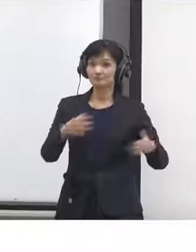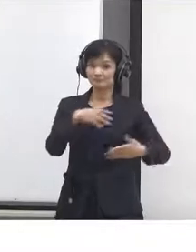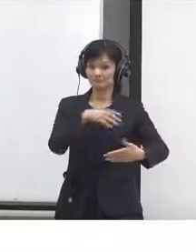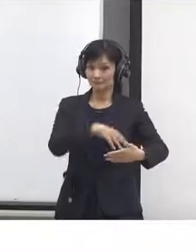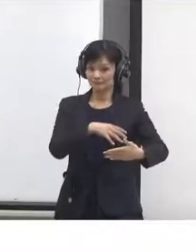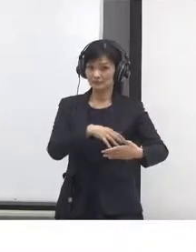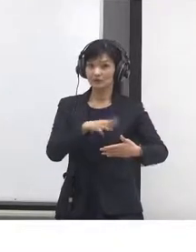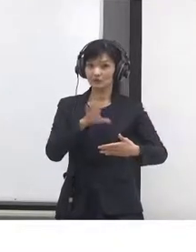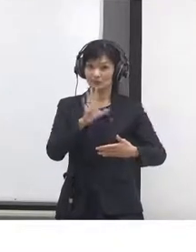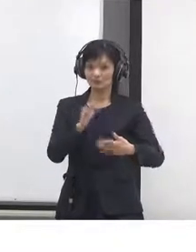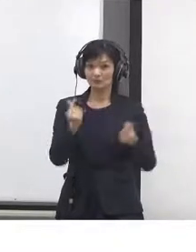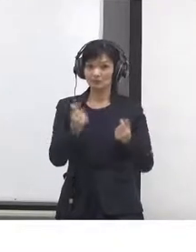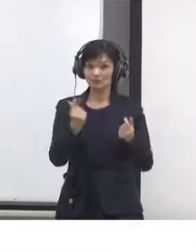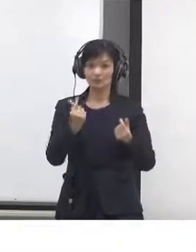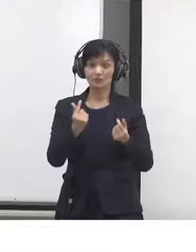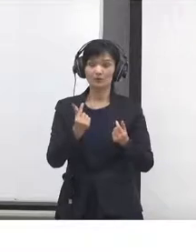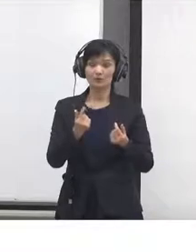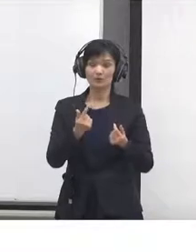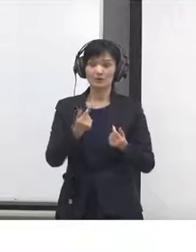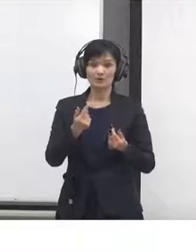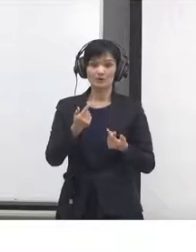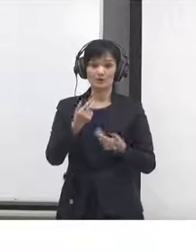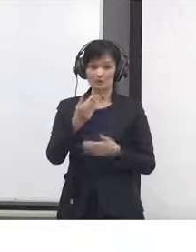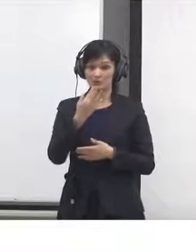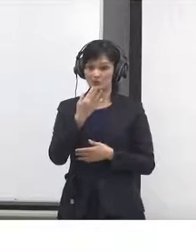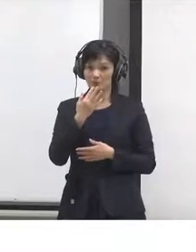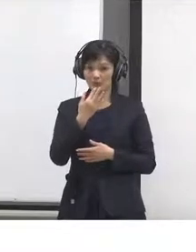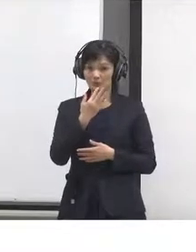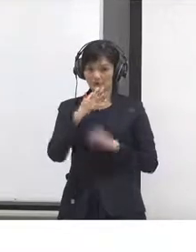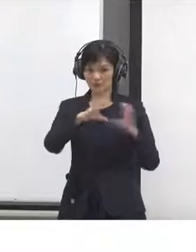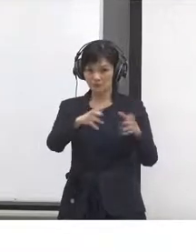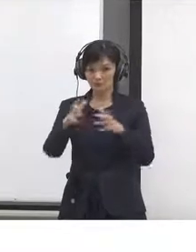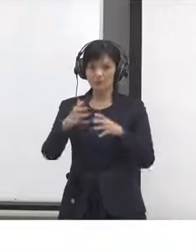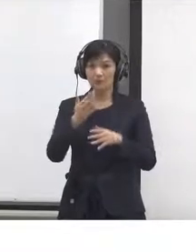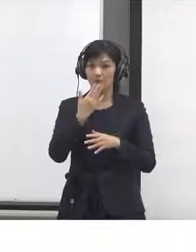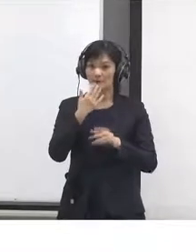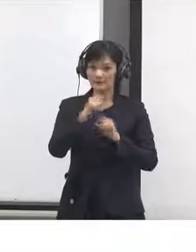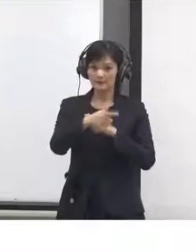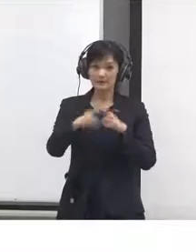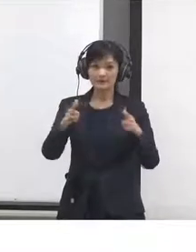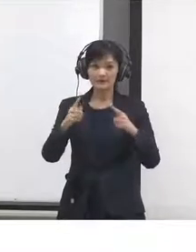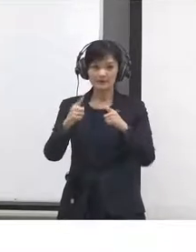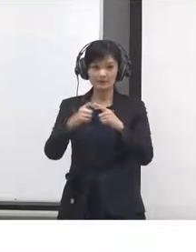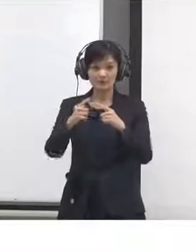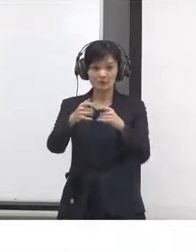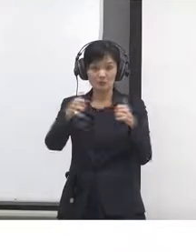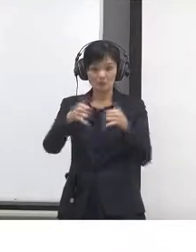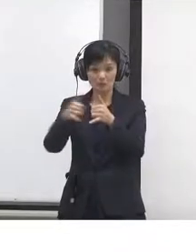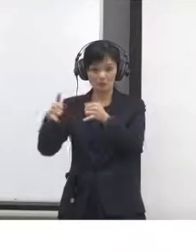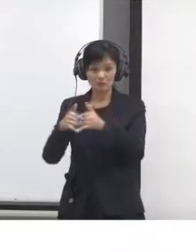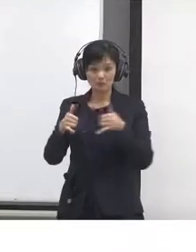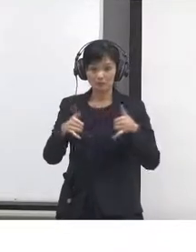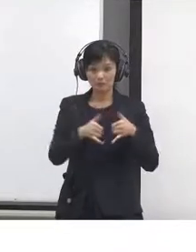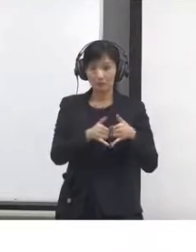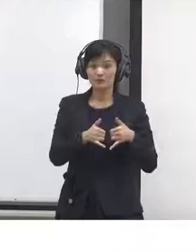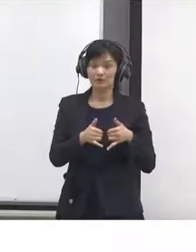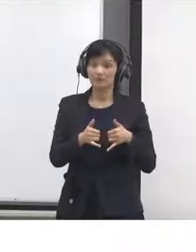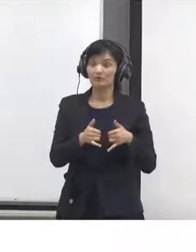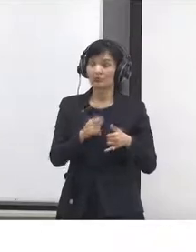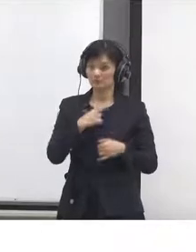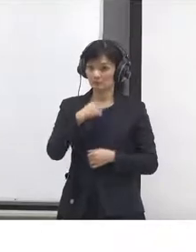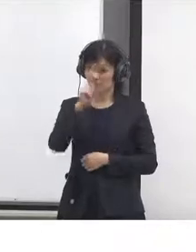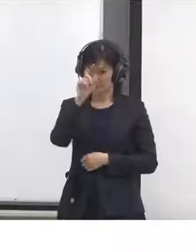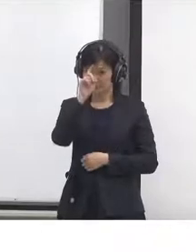Toronto, the tech scene, there's a lot of issues with really just getting women and people of color, racialized